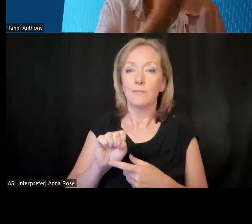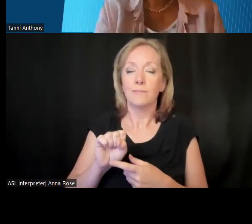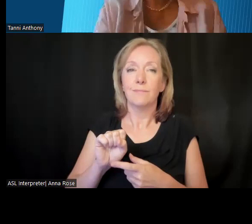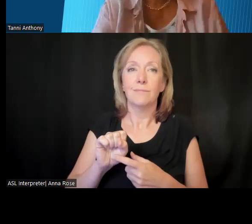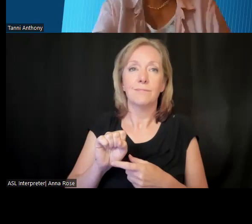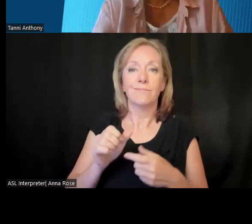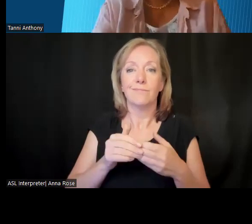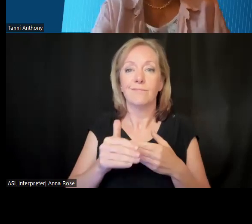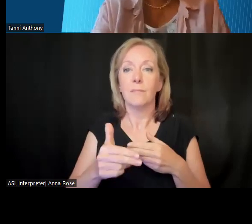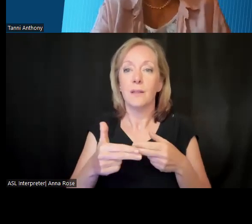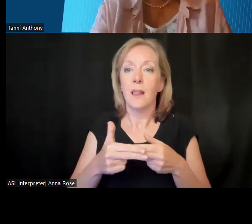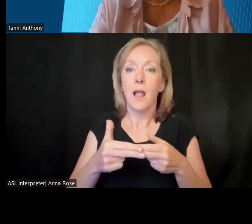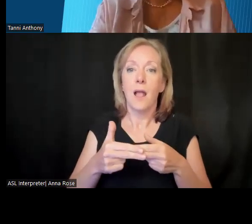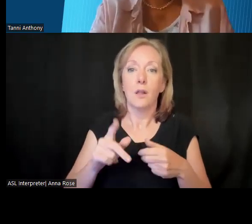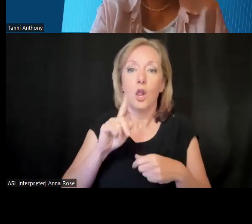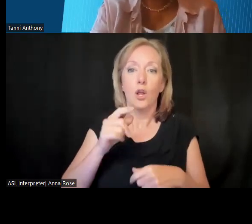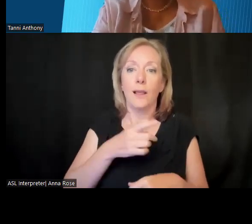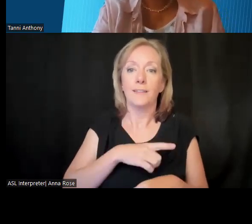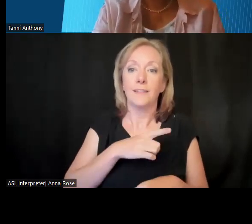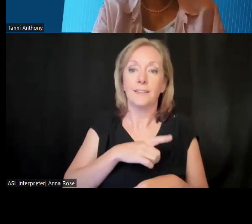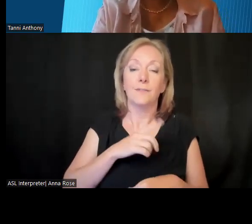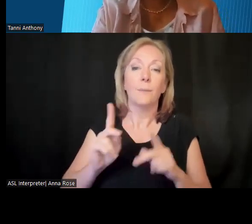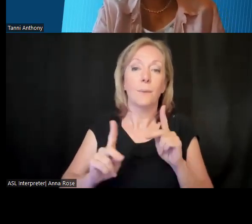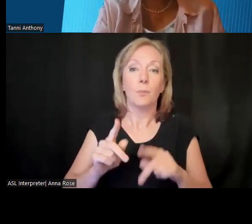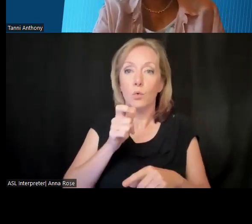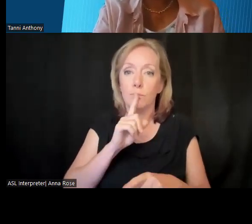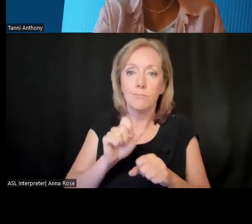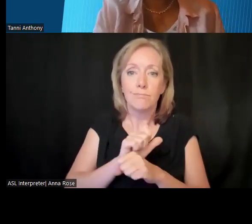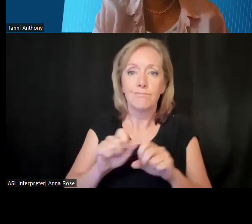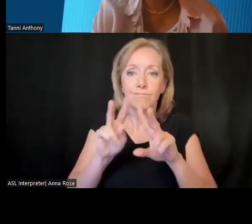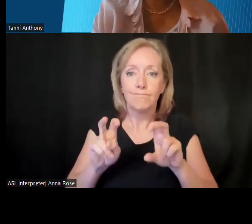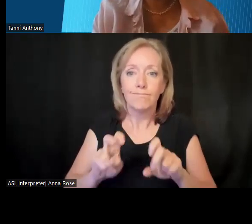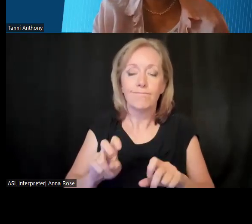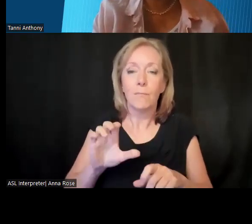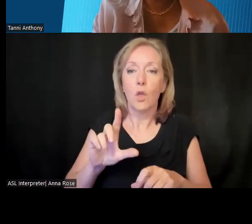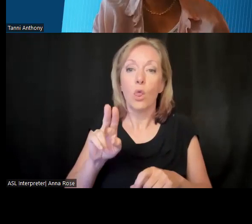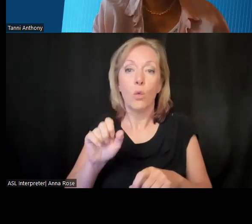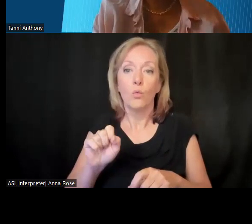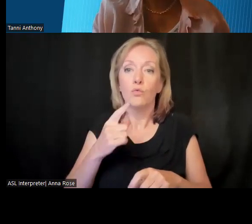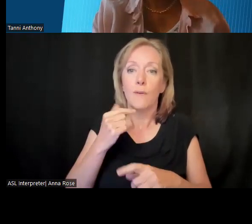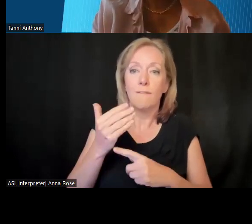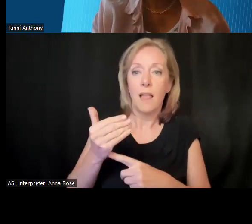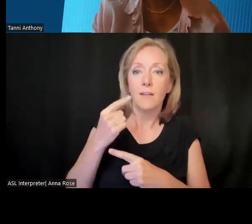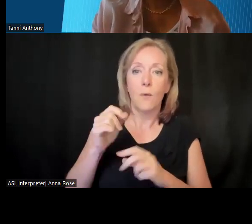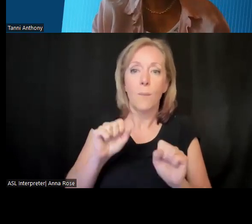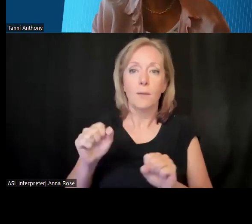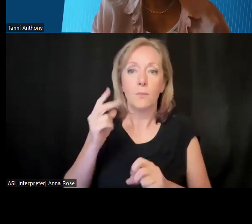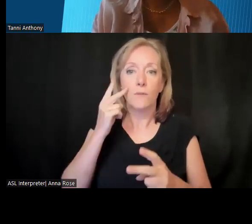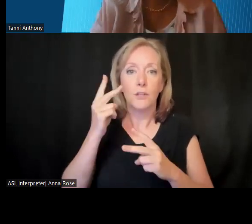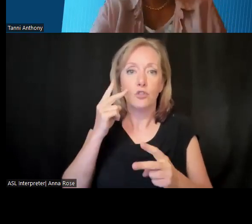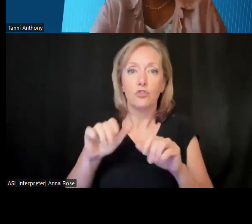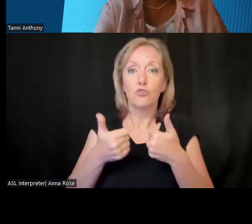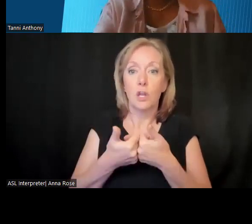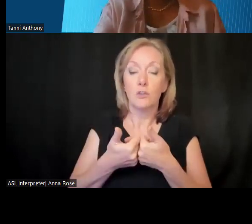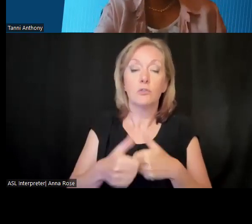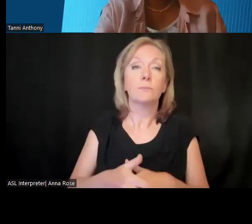are kind of detective slides, people who are really looking for these clues throughout this presentation. So when we do